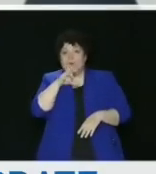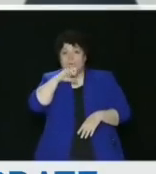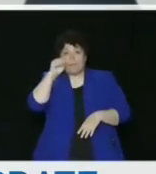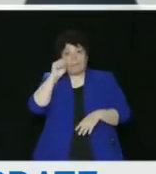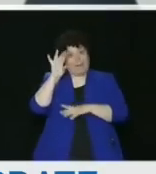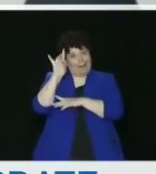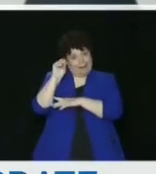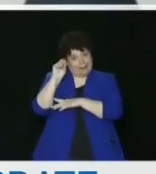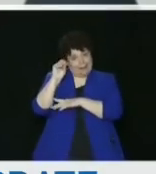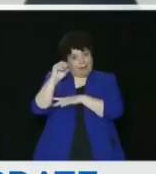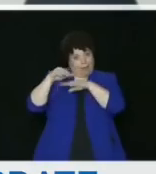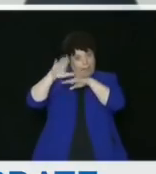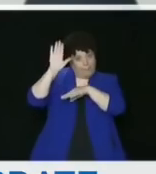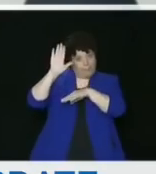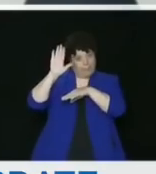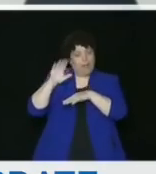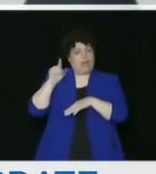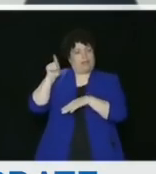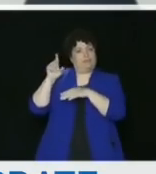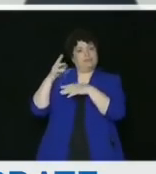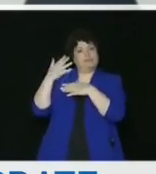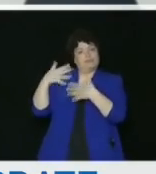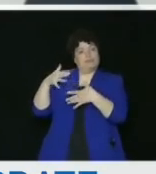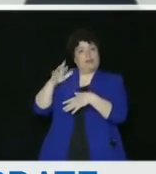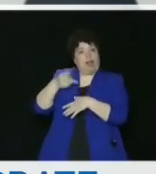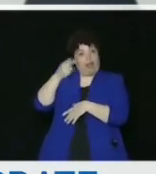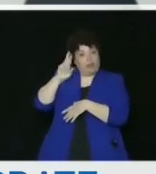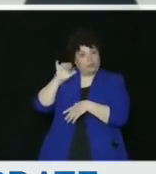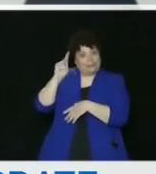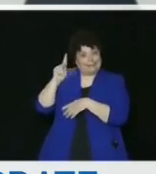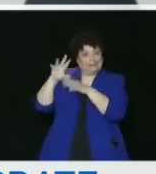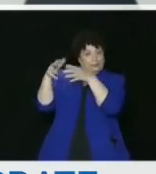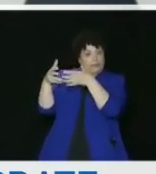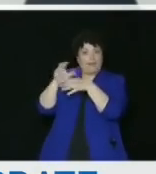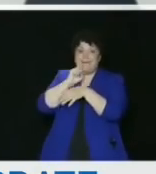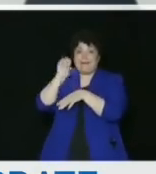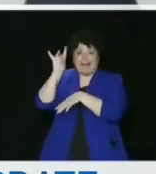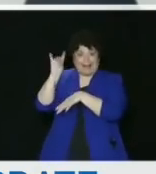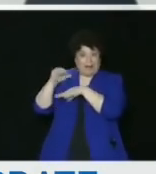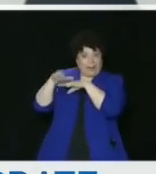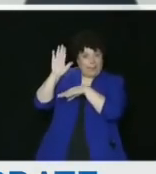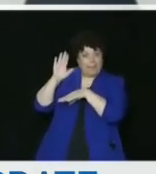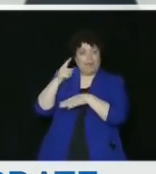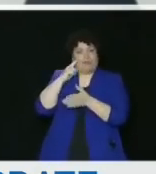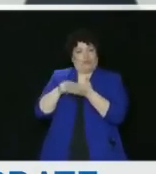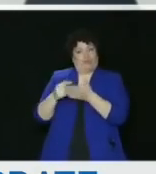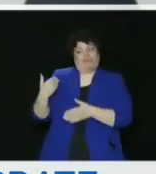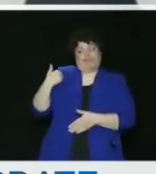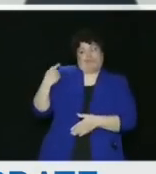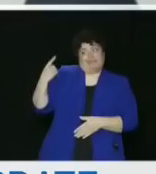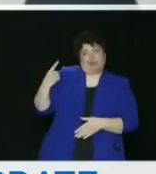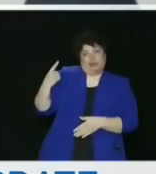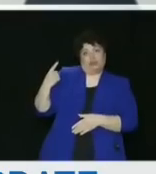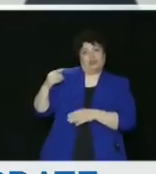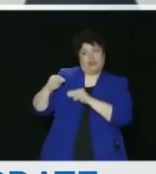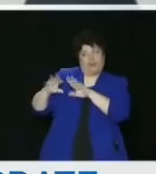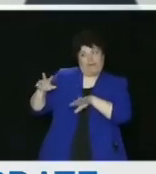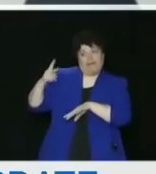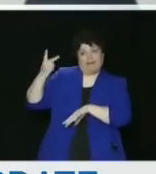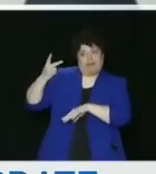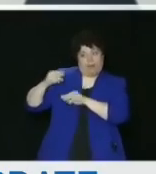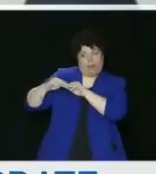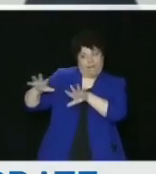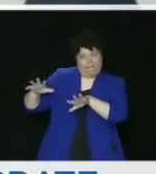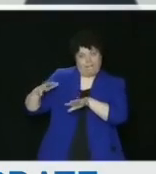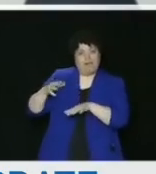and up, because it's really that high-risk group where we saw what happened in their first and second wave. And now we see